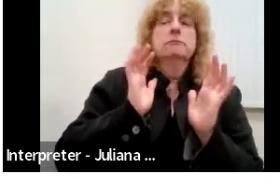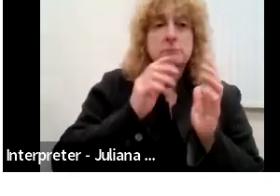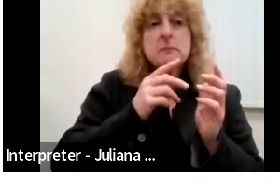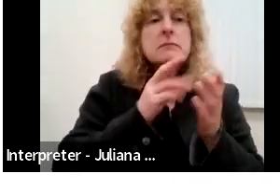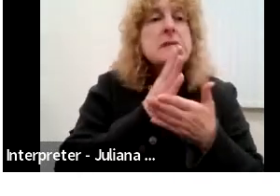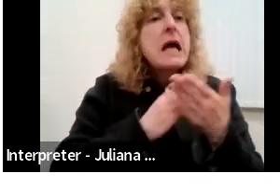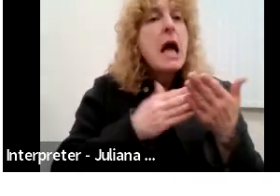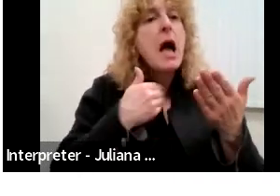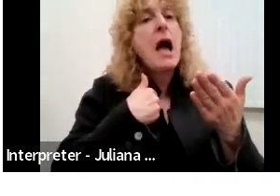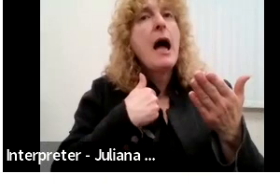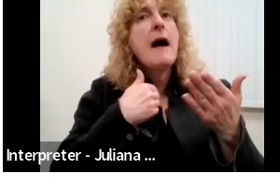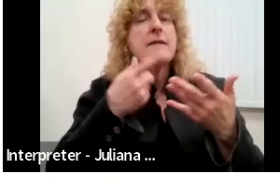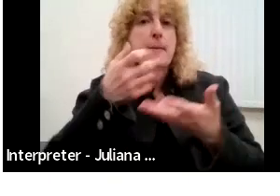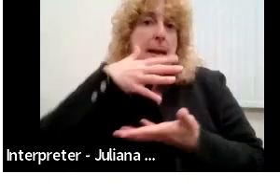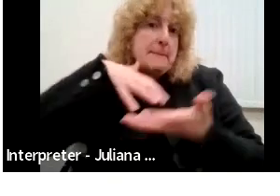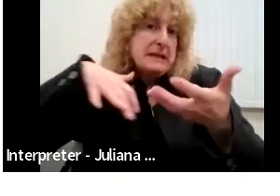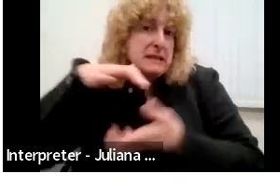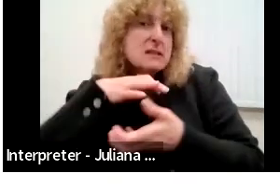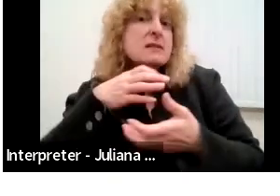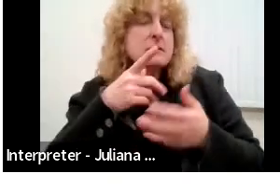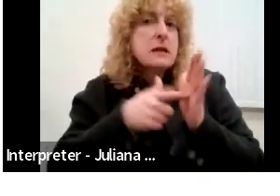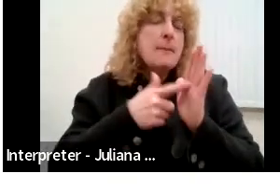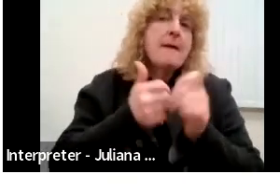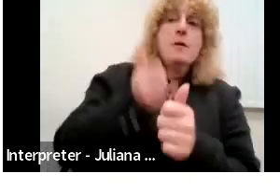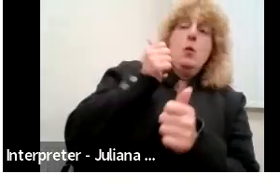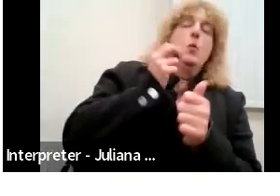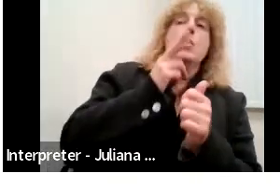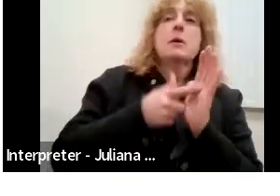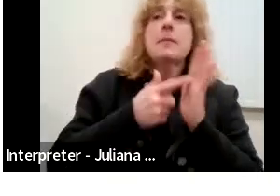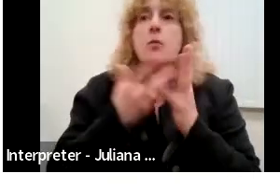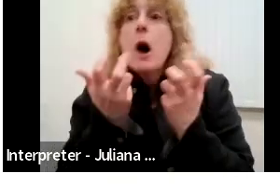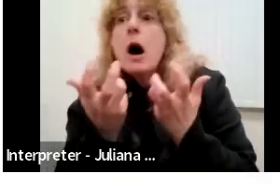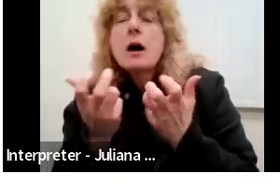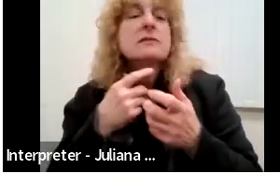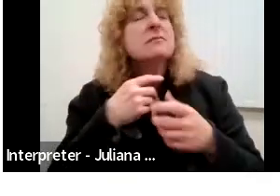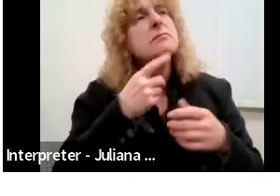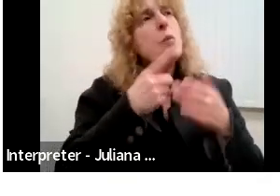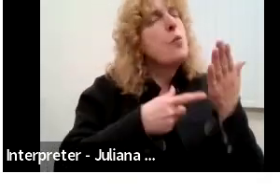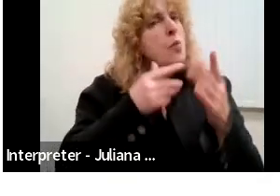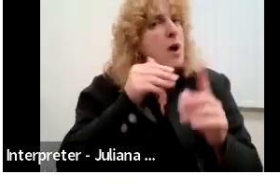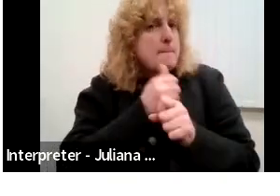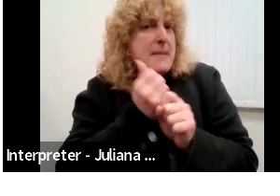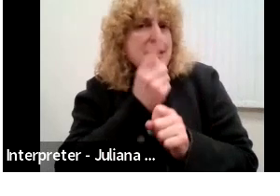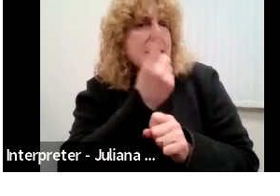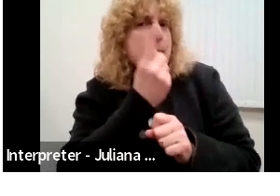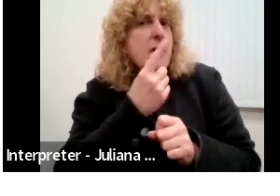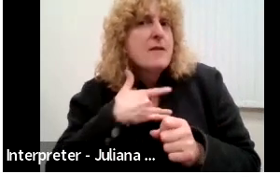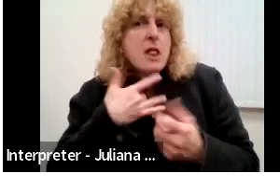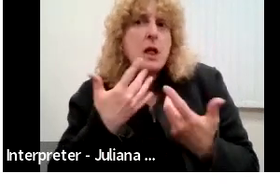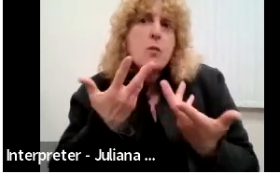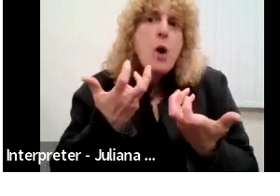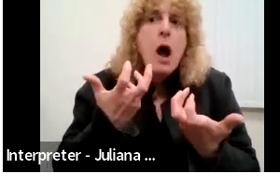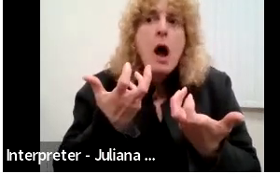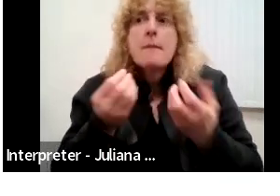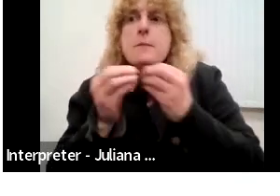these reactions. Identifying what may or may not prompt someone to have sensory overload can help find ways to help them